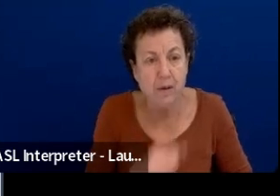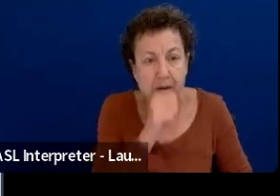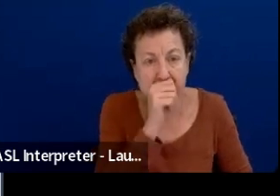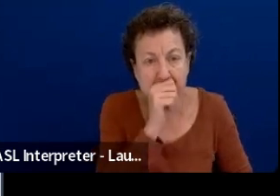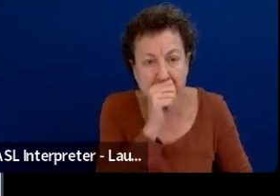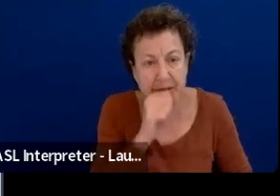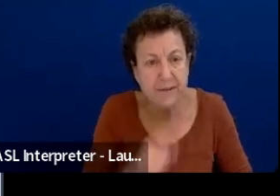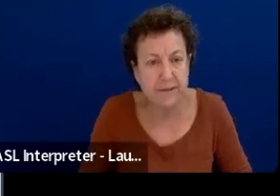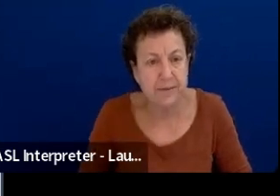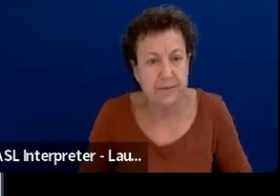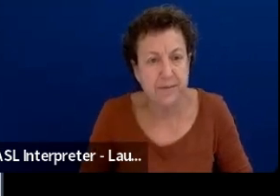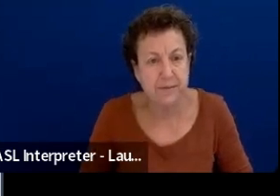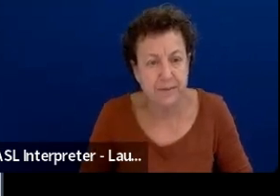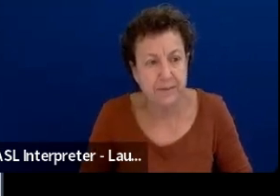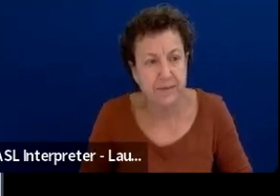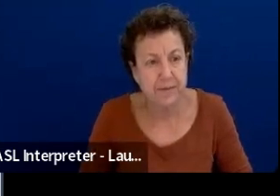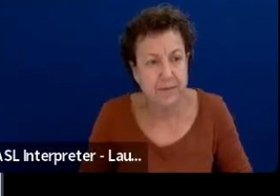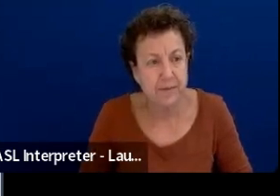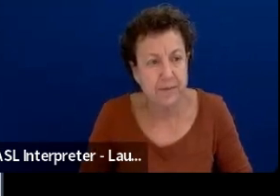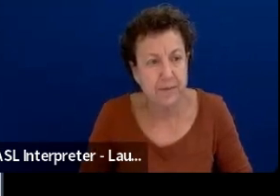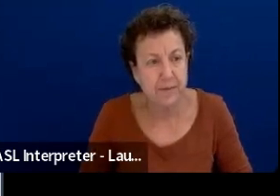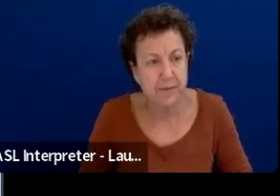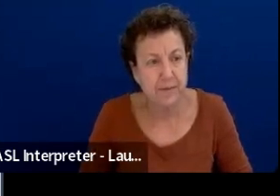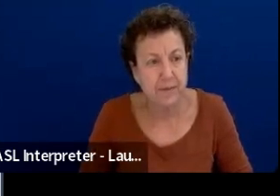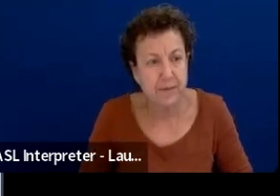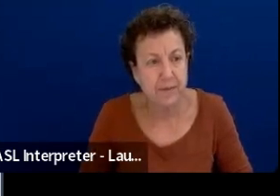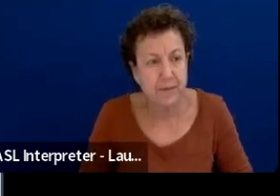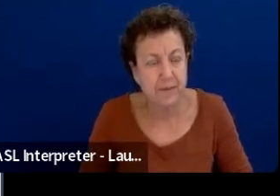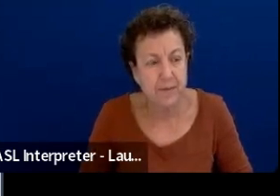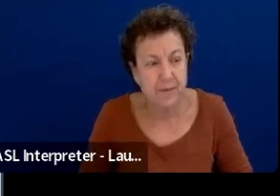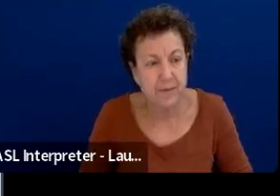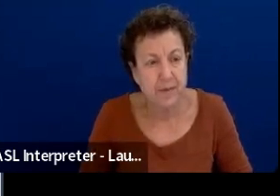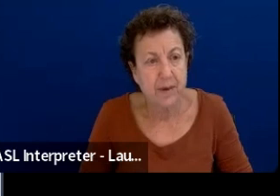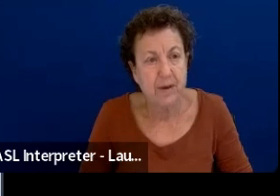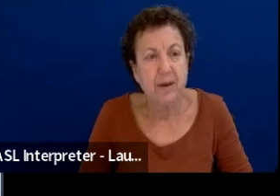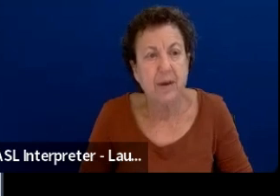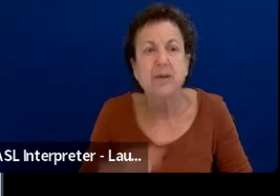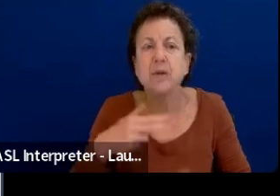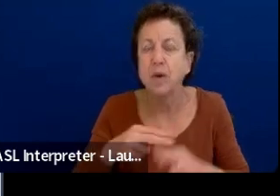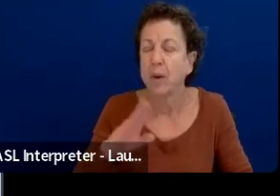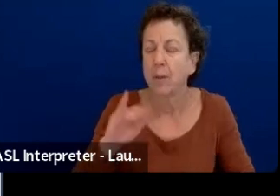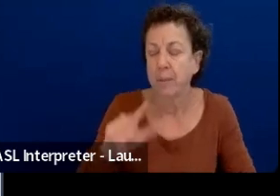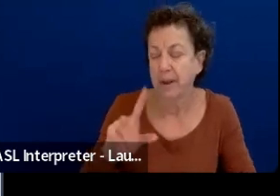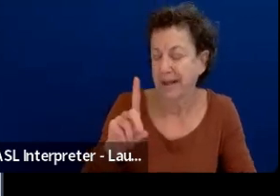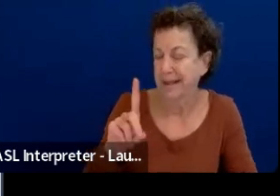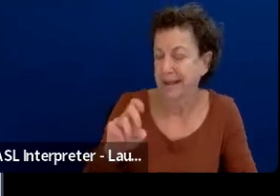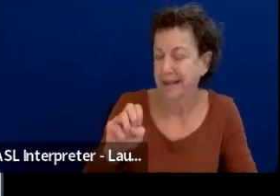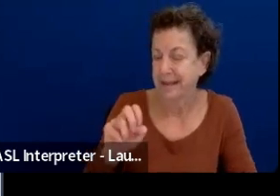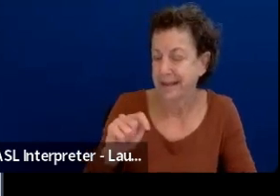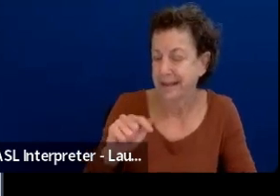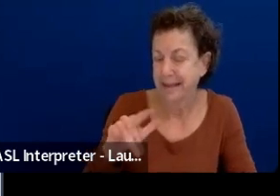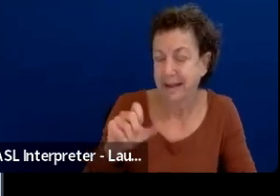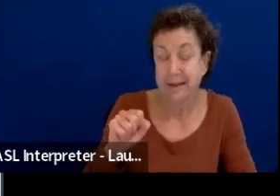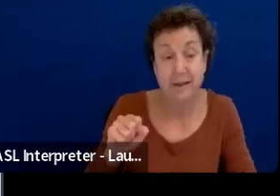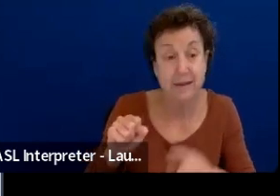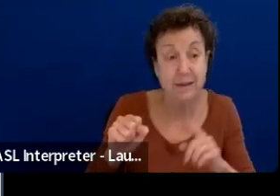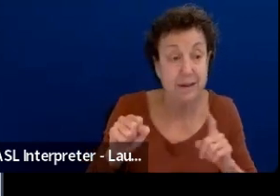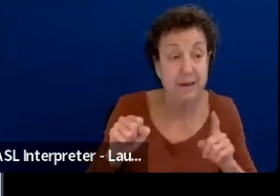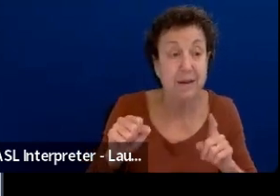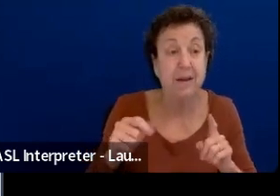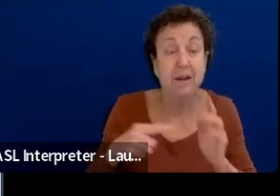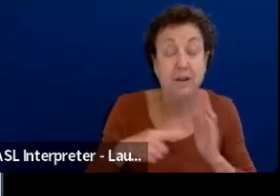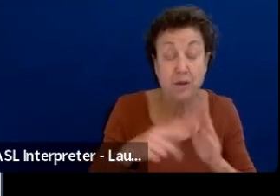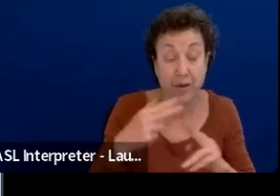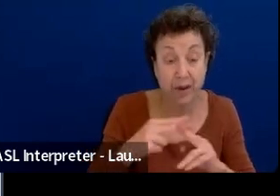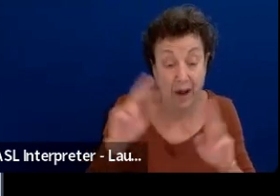So doing that, we end up on the bill details page for this bill. We can see the title